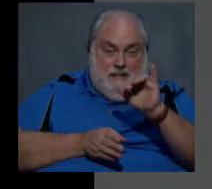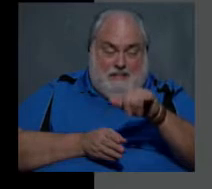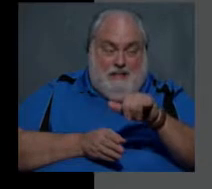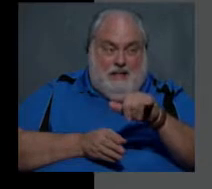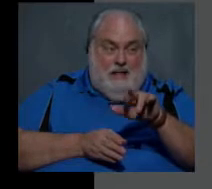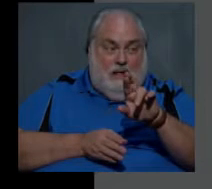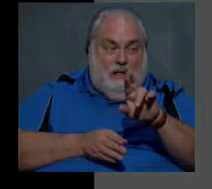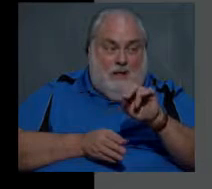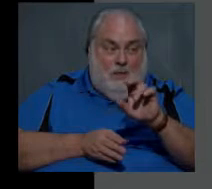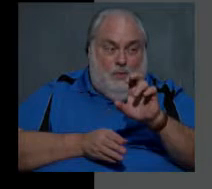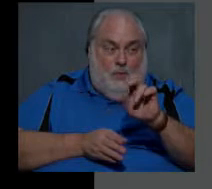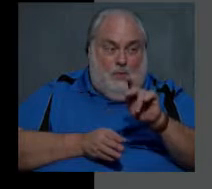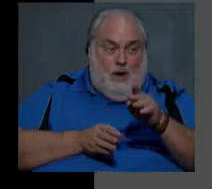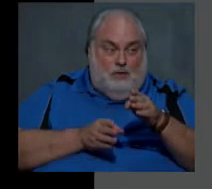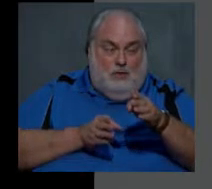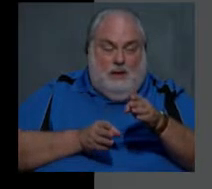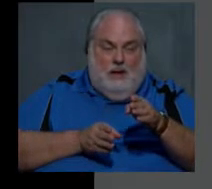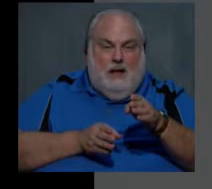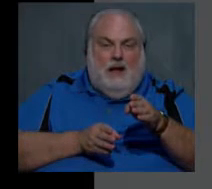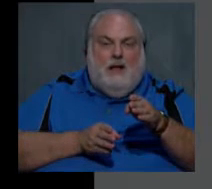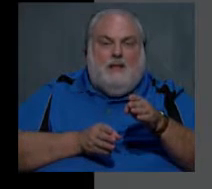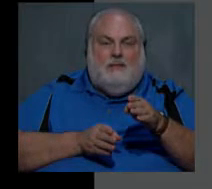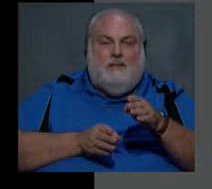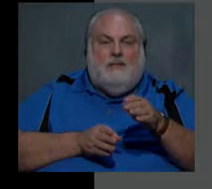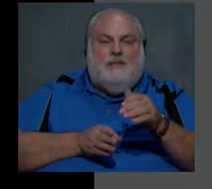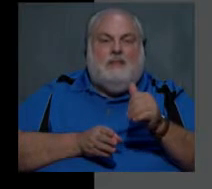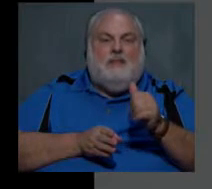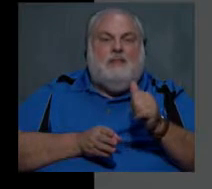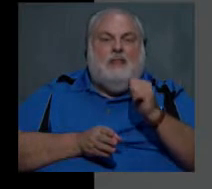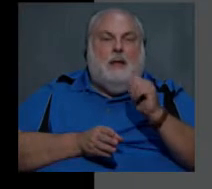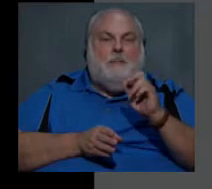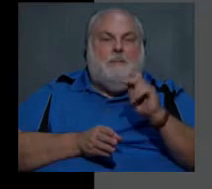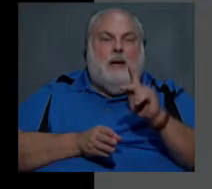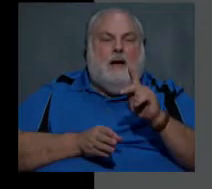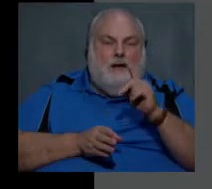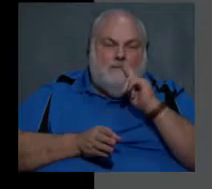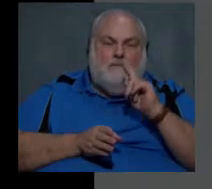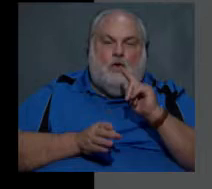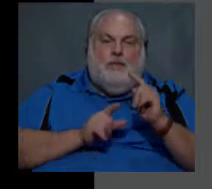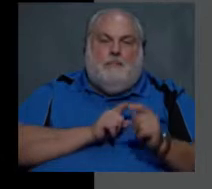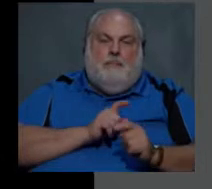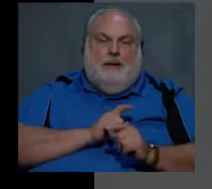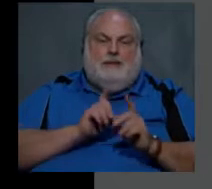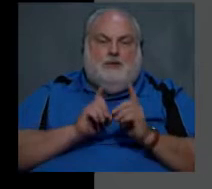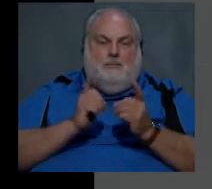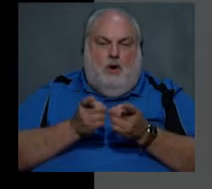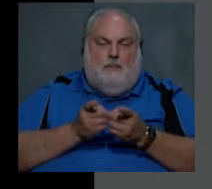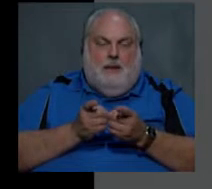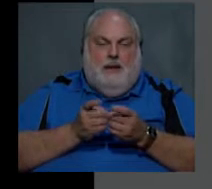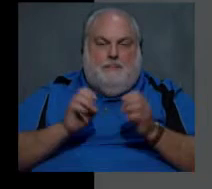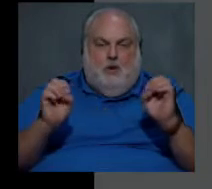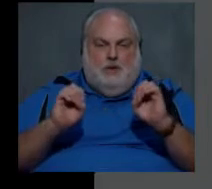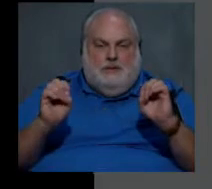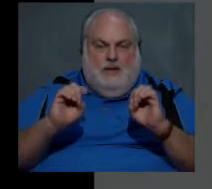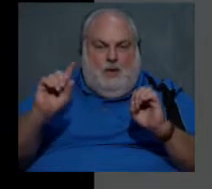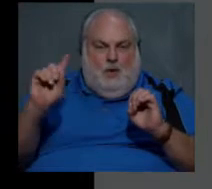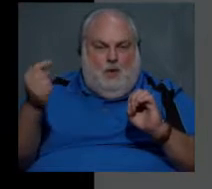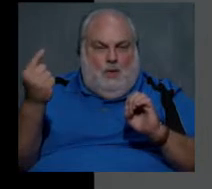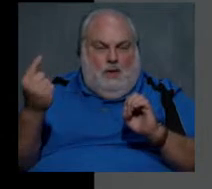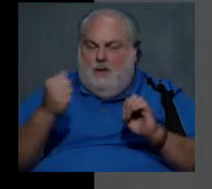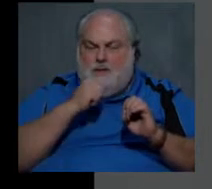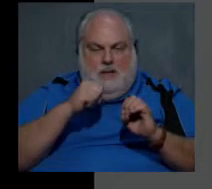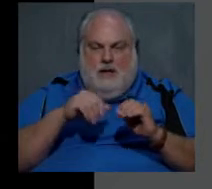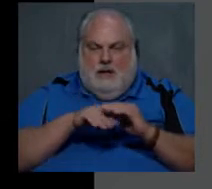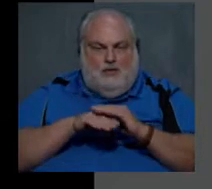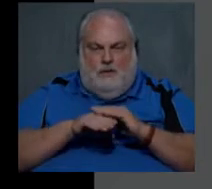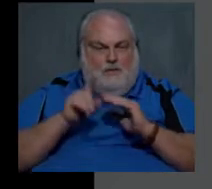Yeah, right. That's a back entrance, and it's mainly used by the police department. But it wouldn't be a main